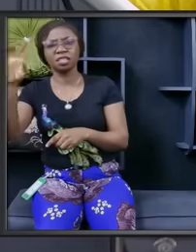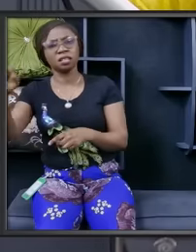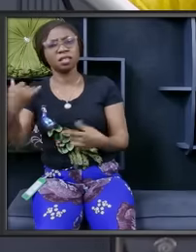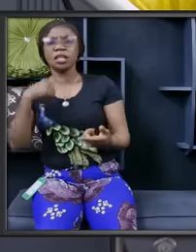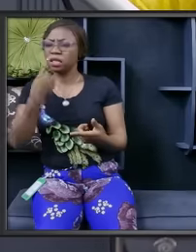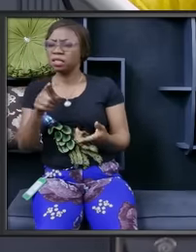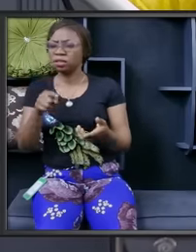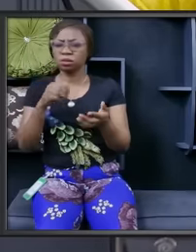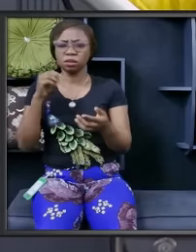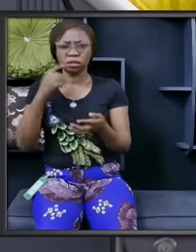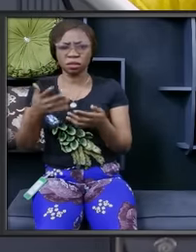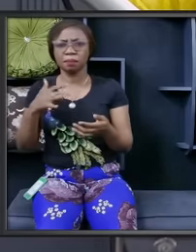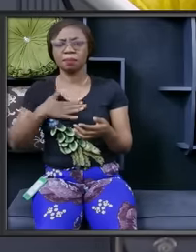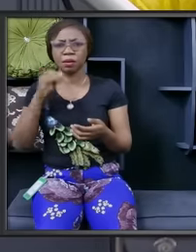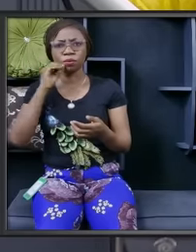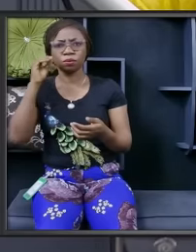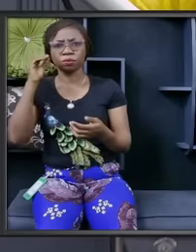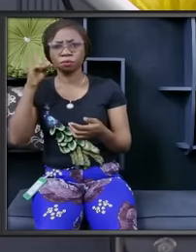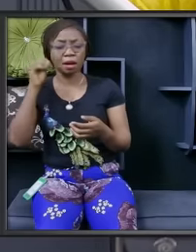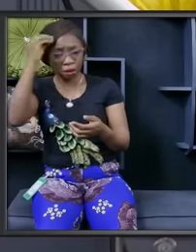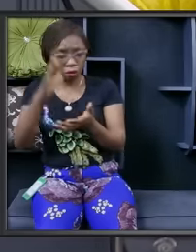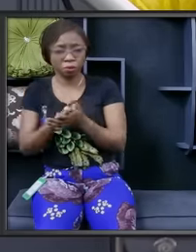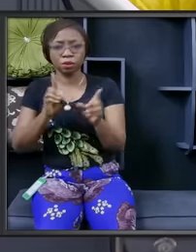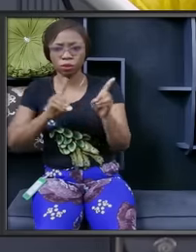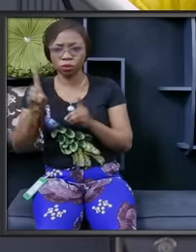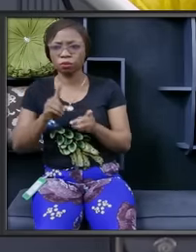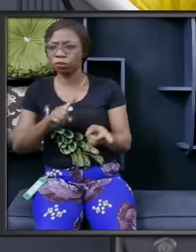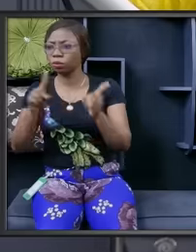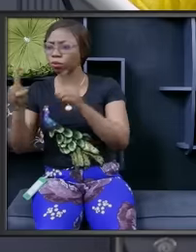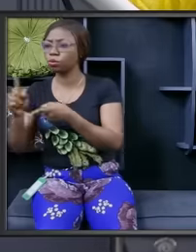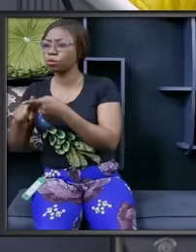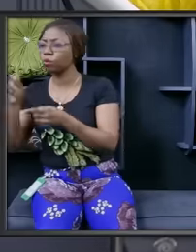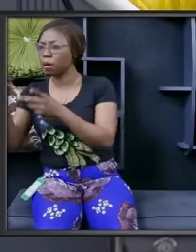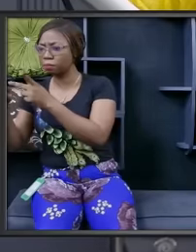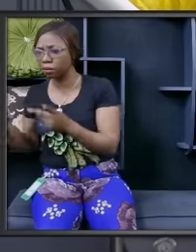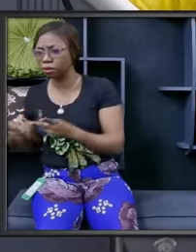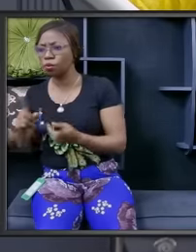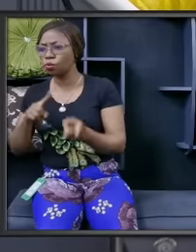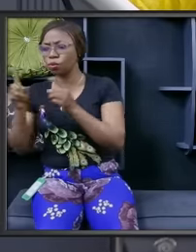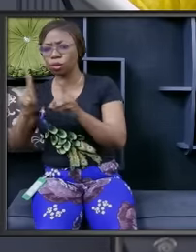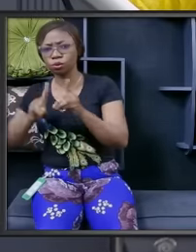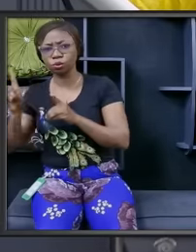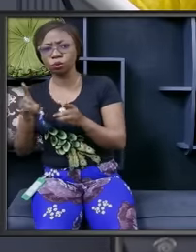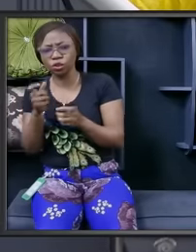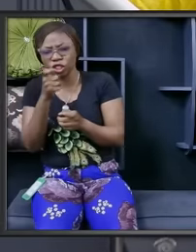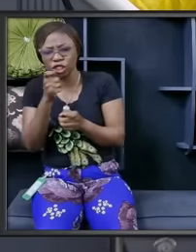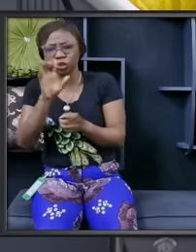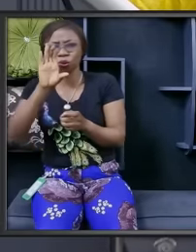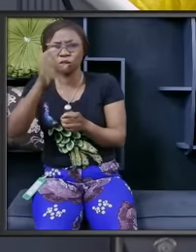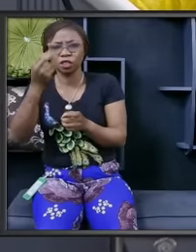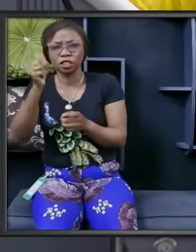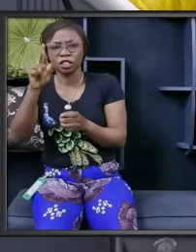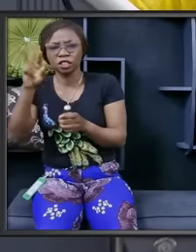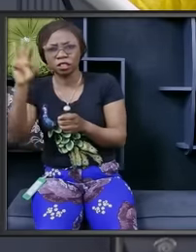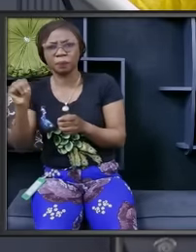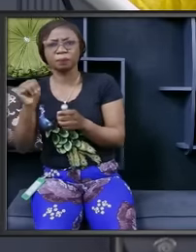do. He go carry me go one place where we go just go do little charm. We go carry and put for inside bottle. We go cock